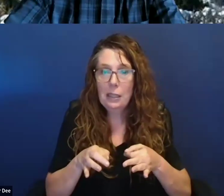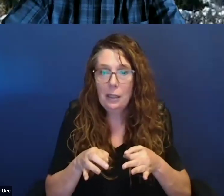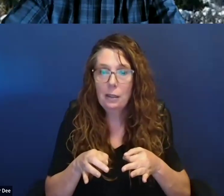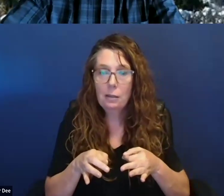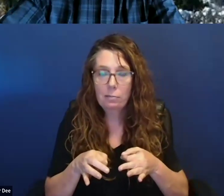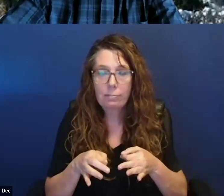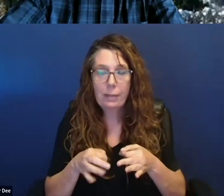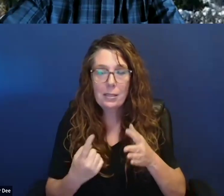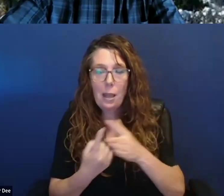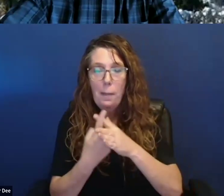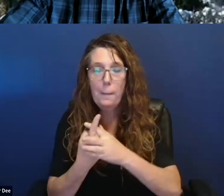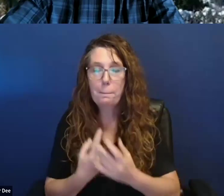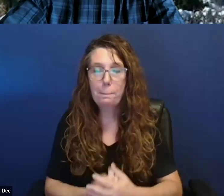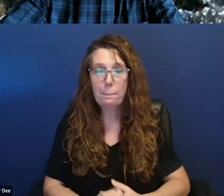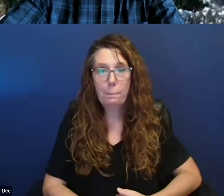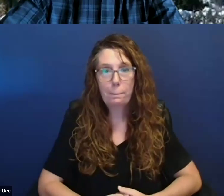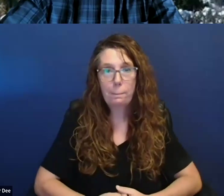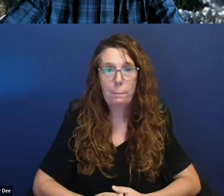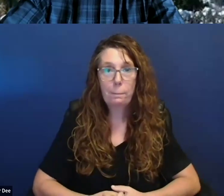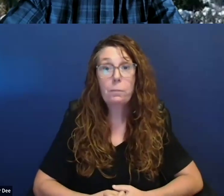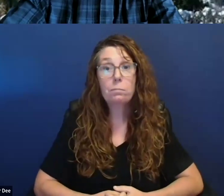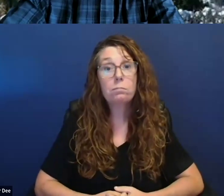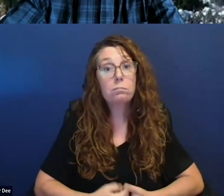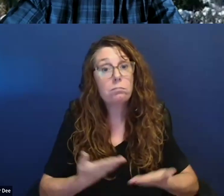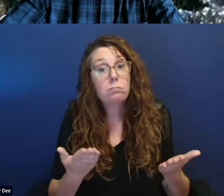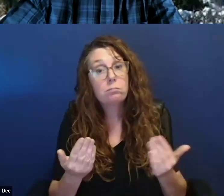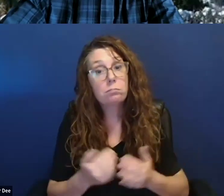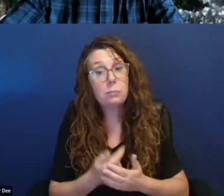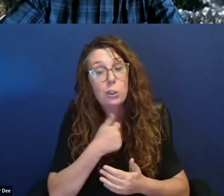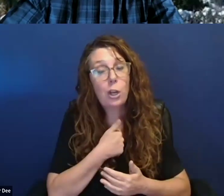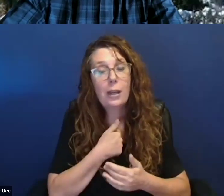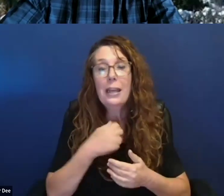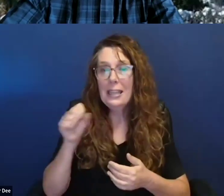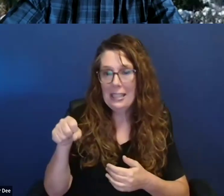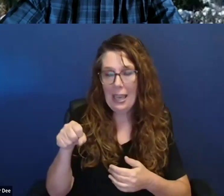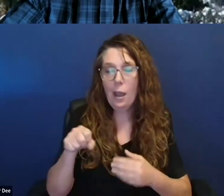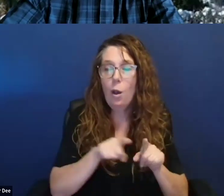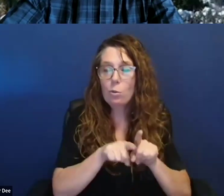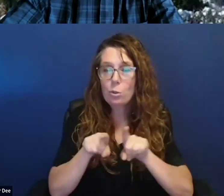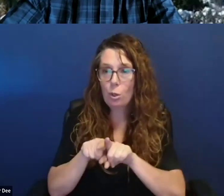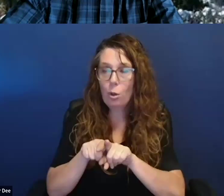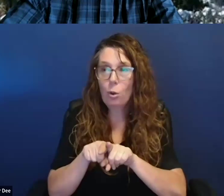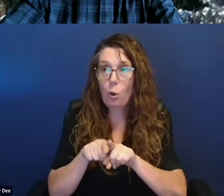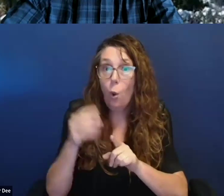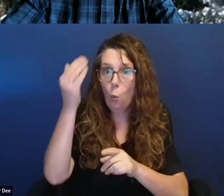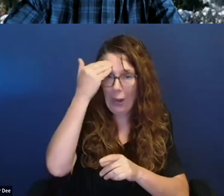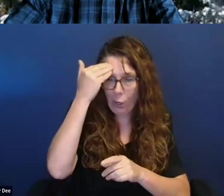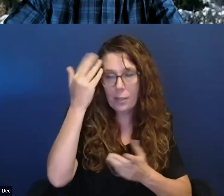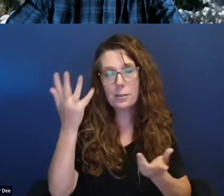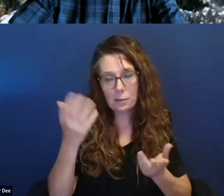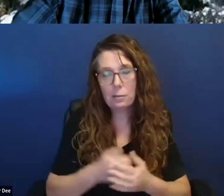work. And I think, go ahead, Sarah, sorry. Yeah, I was just gonna say, yeah, in addition to awareness, of